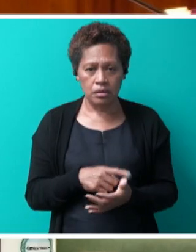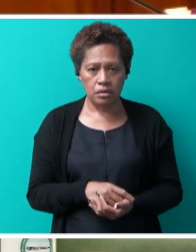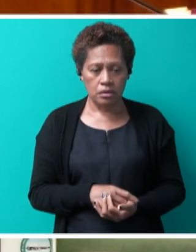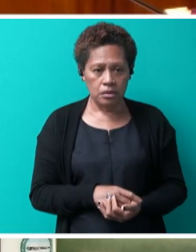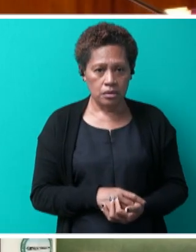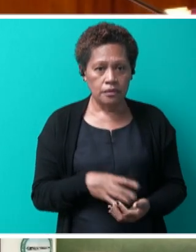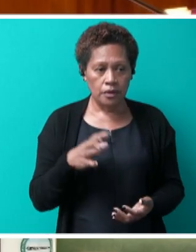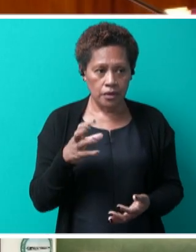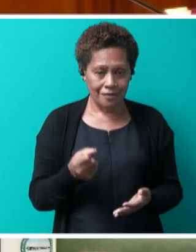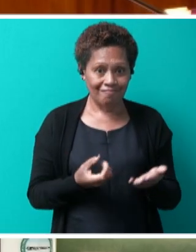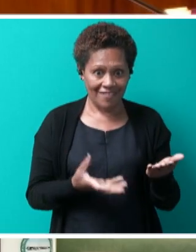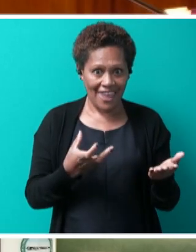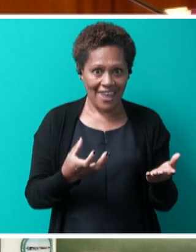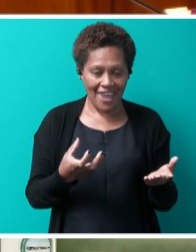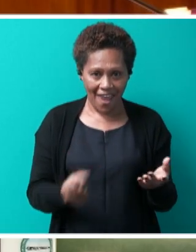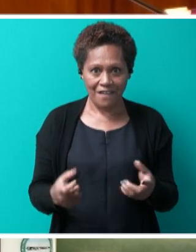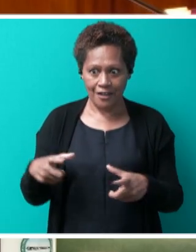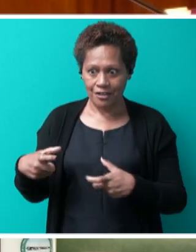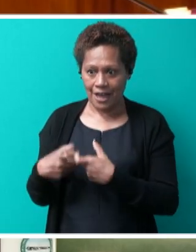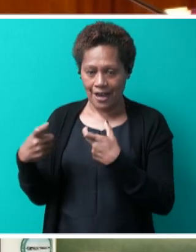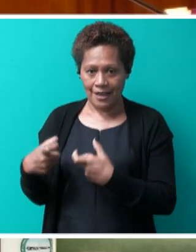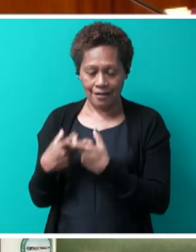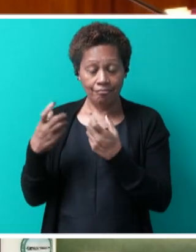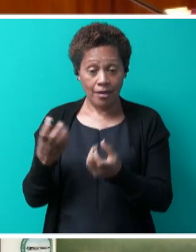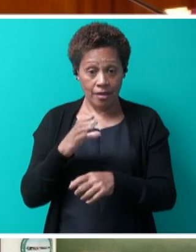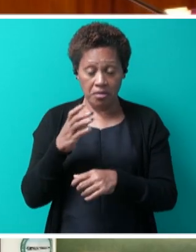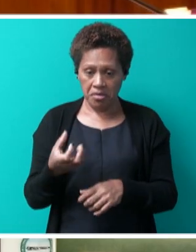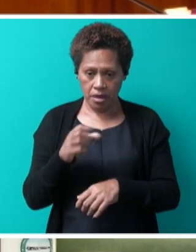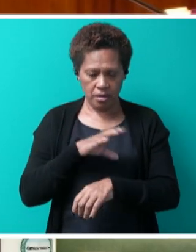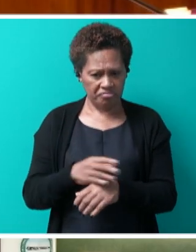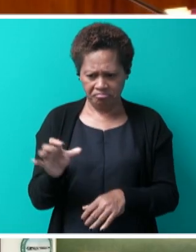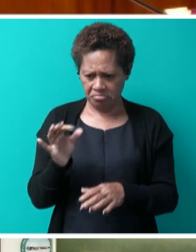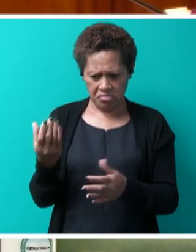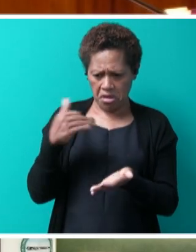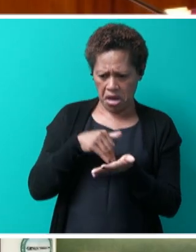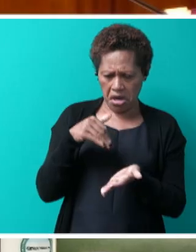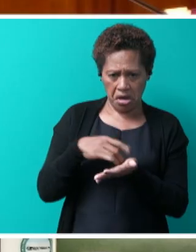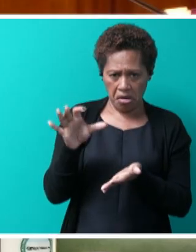key challenges. Many participants arrive without the required documentation of fees,